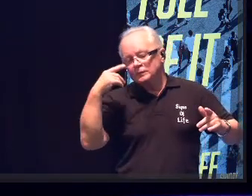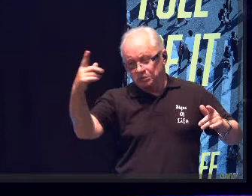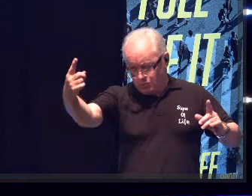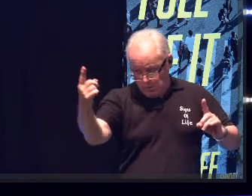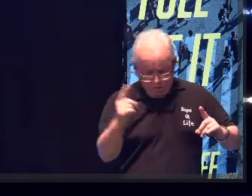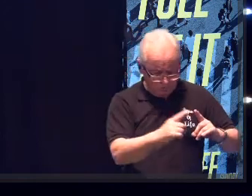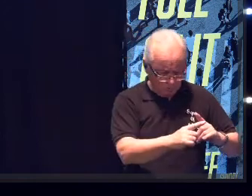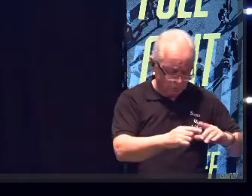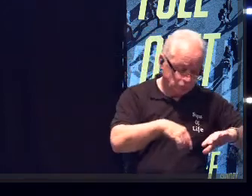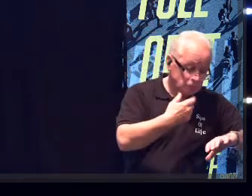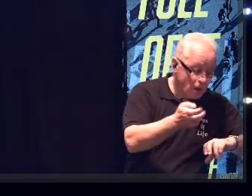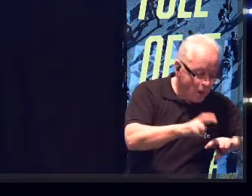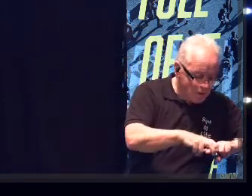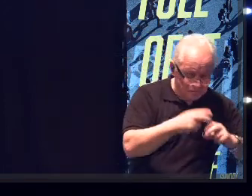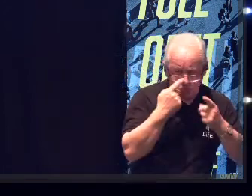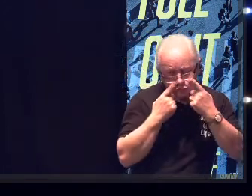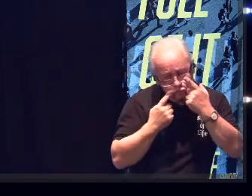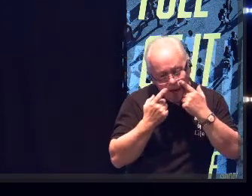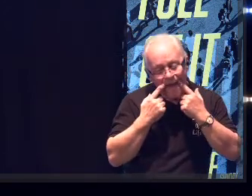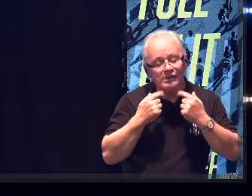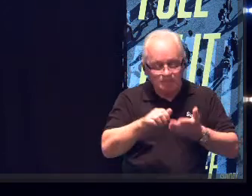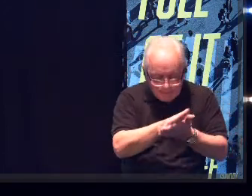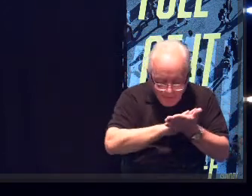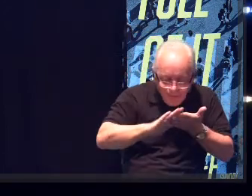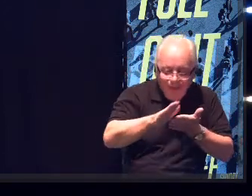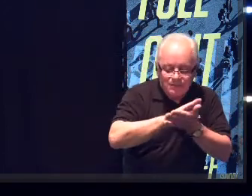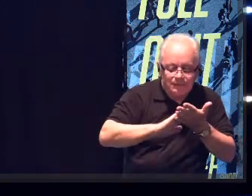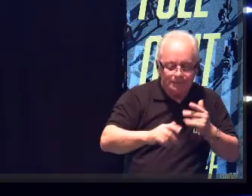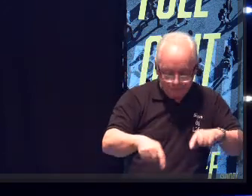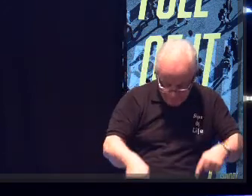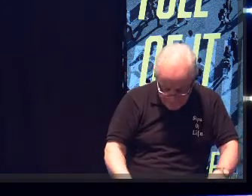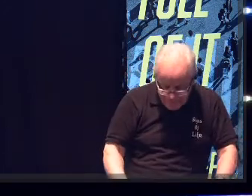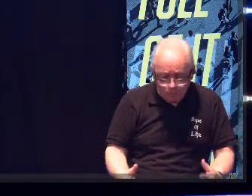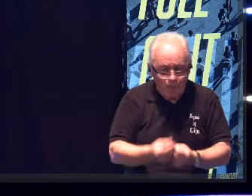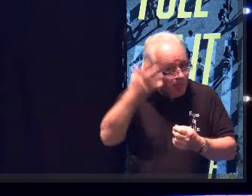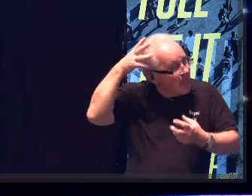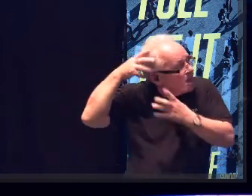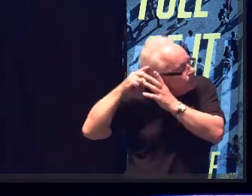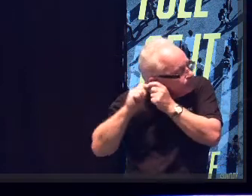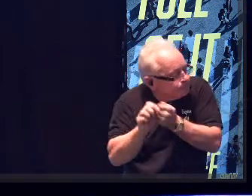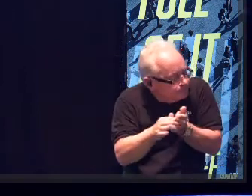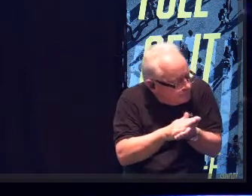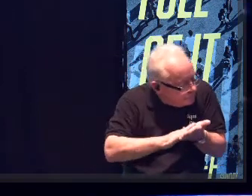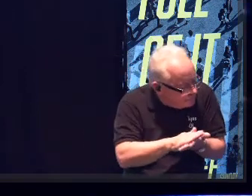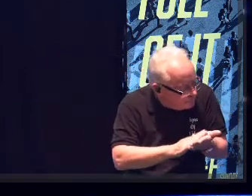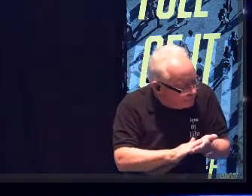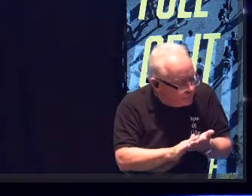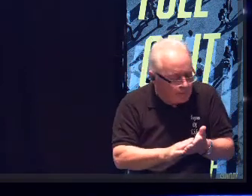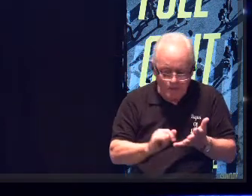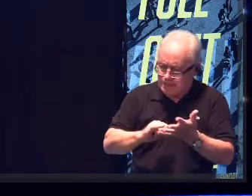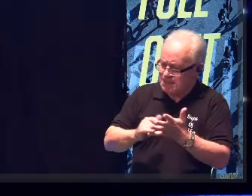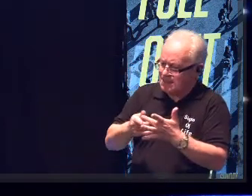feet with her tears and with her hair. And this guy, Simon, says, "If Jesus knew who she